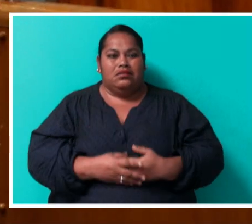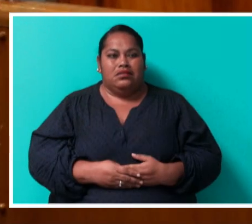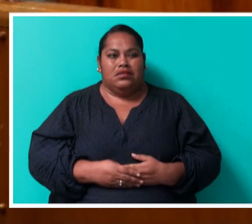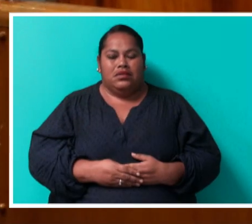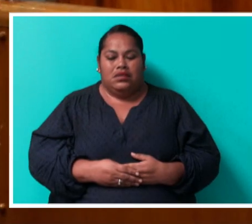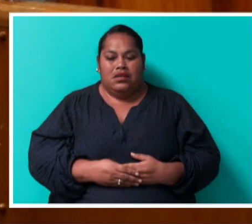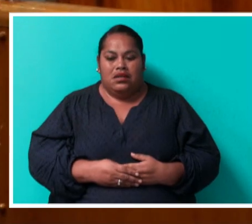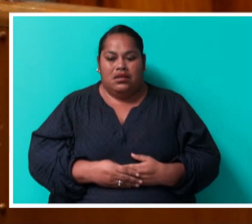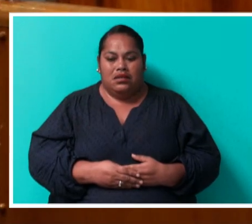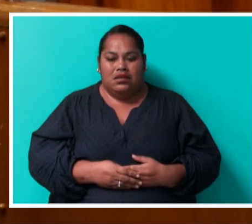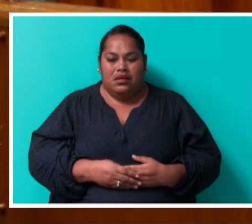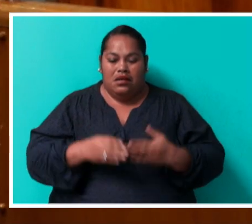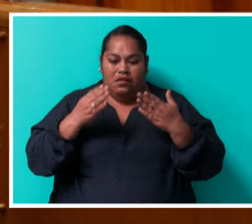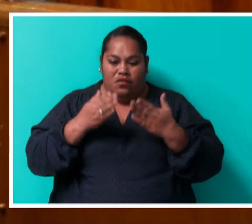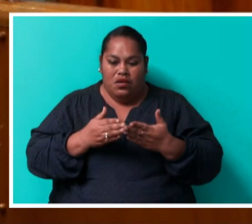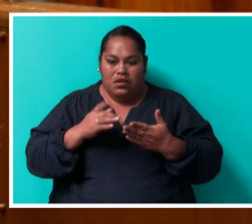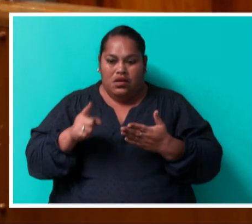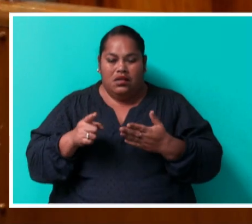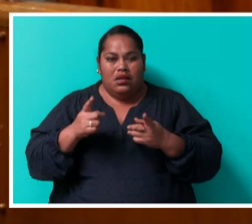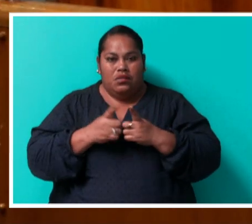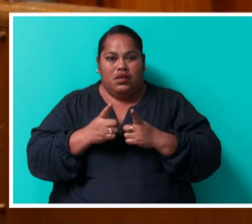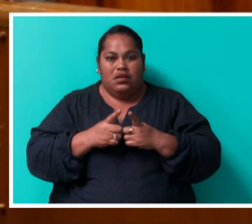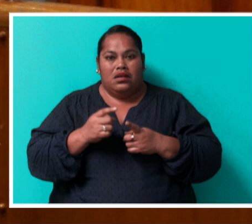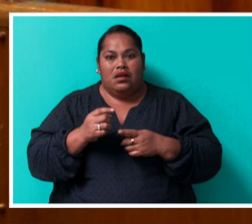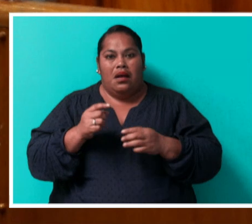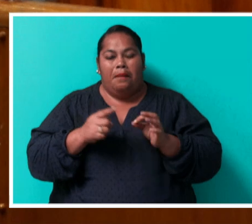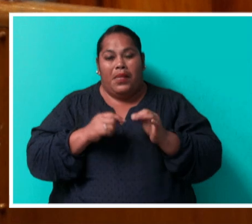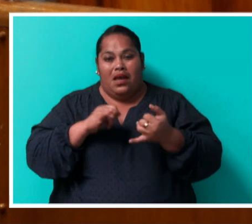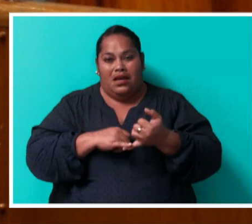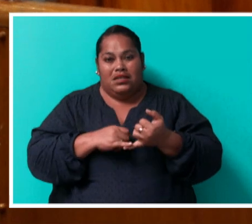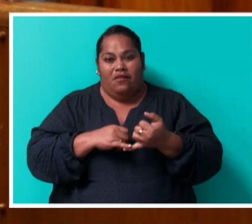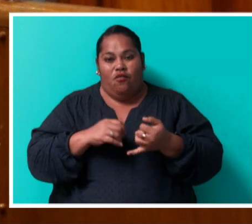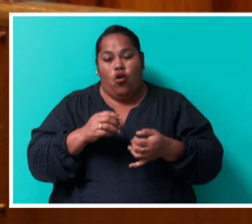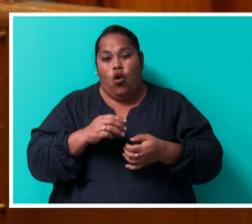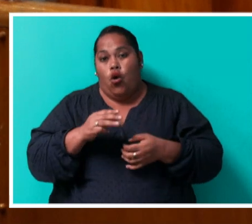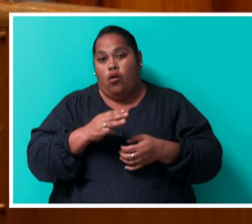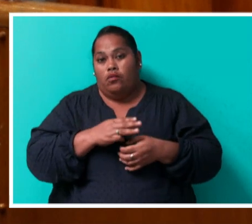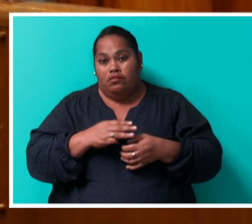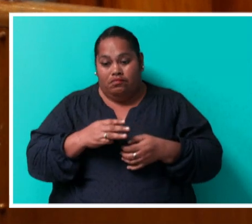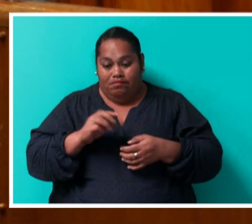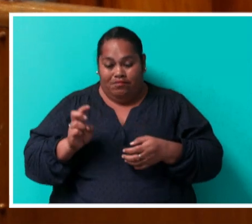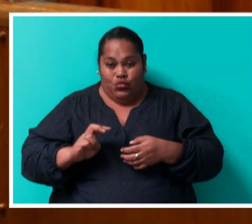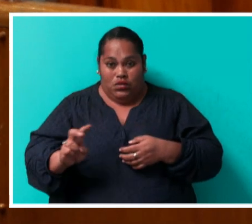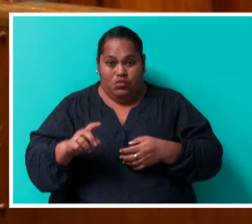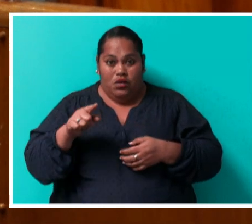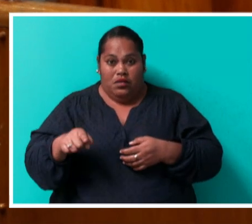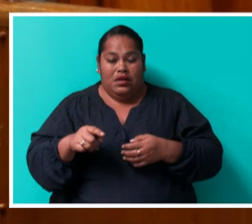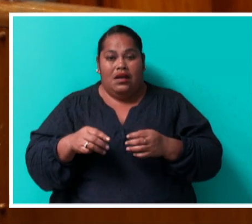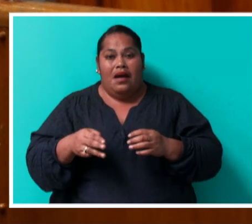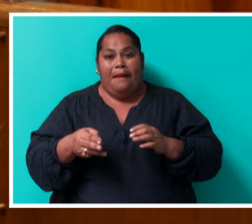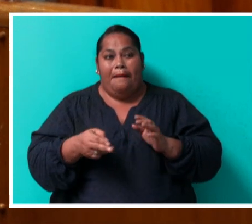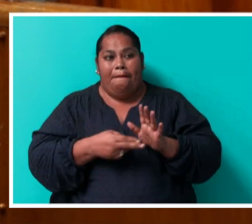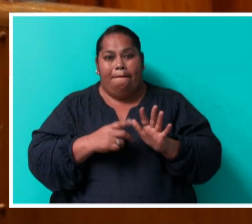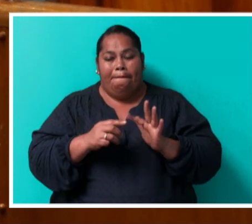visit, the Permanent Secretary for Employment, Productivity and Workplace Relations, Mr. Chone Maritino Nemani,